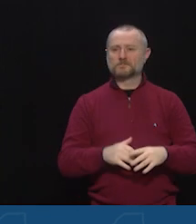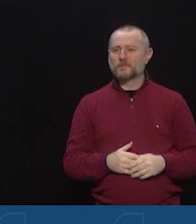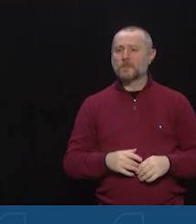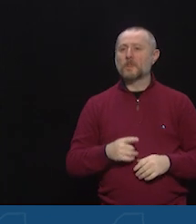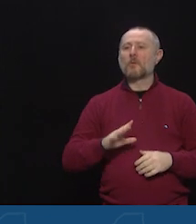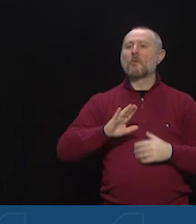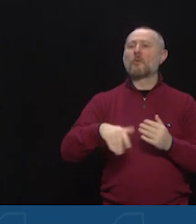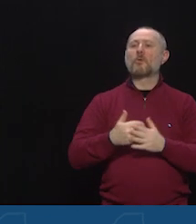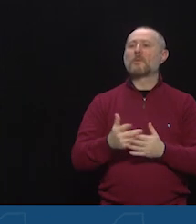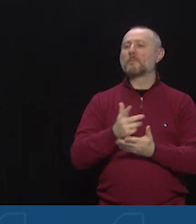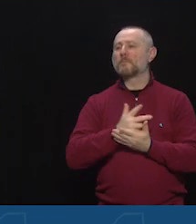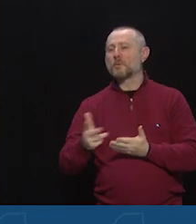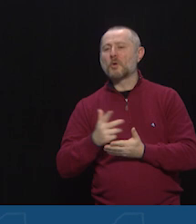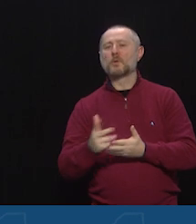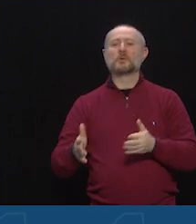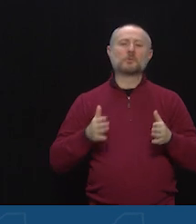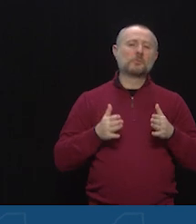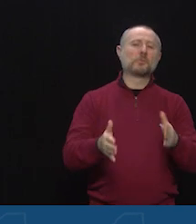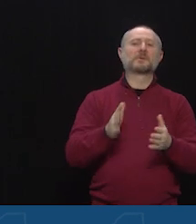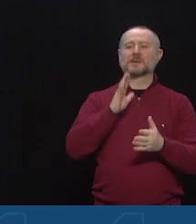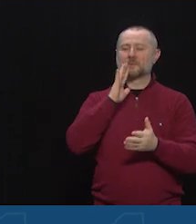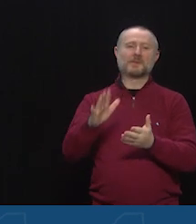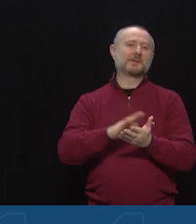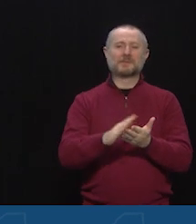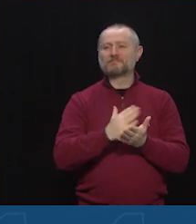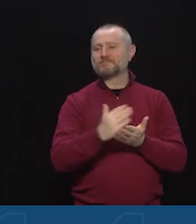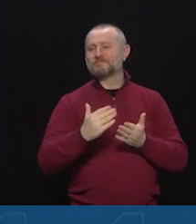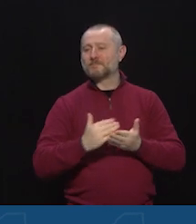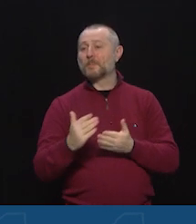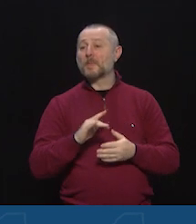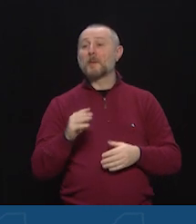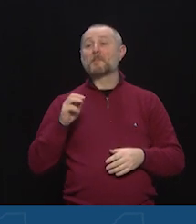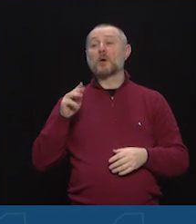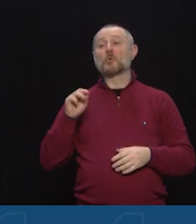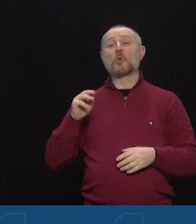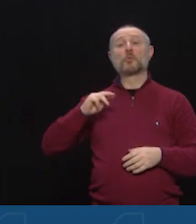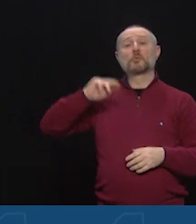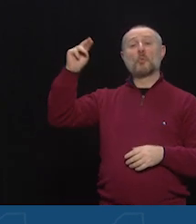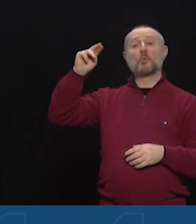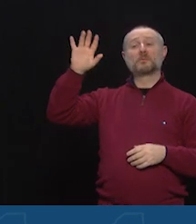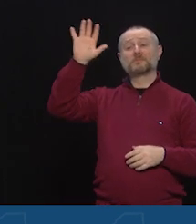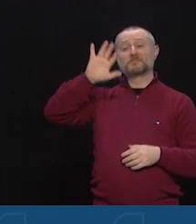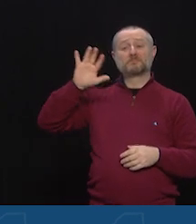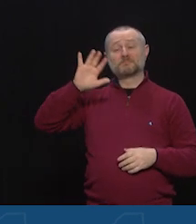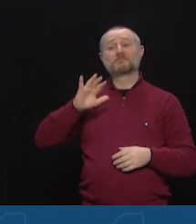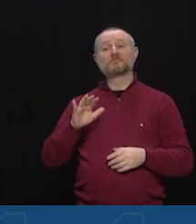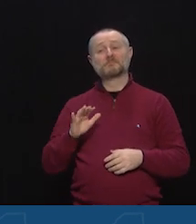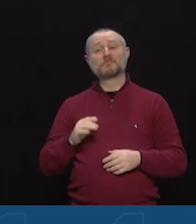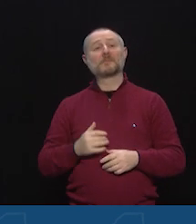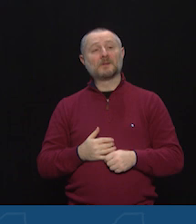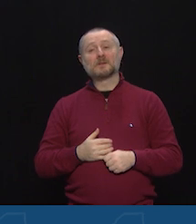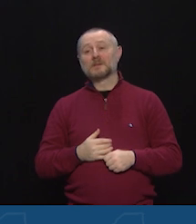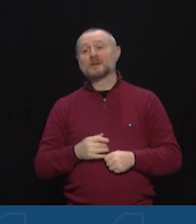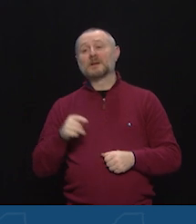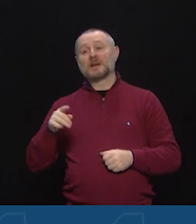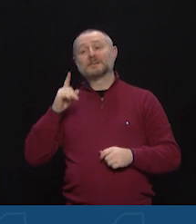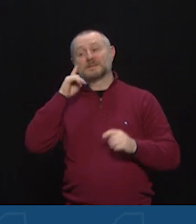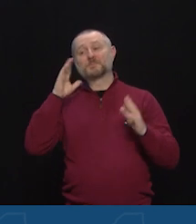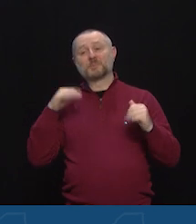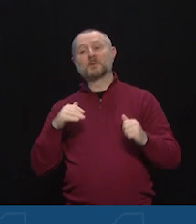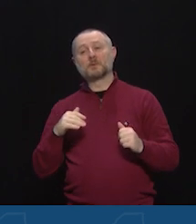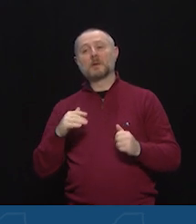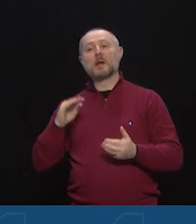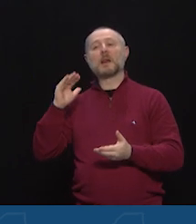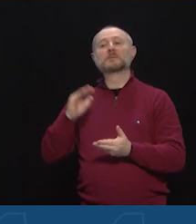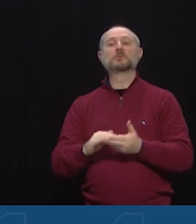lots ready as well. Metro North, and I'm going to cover that as well, is expected to see less of an